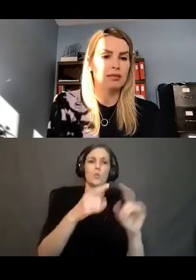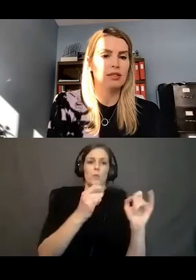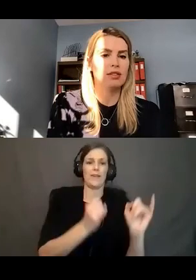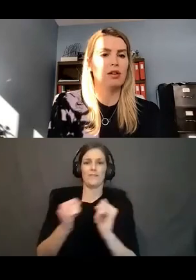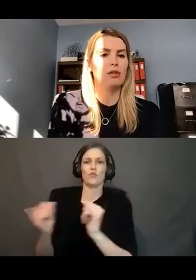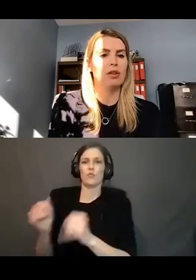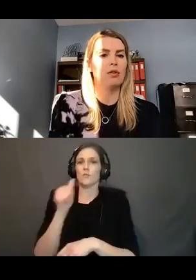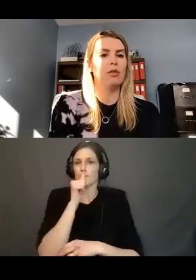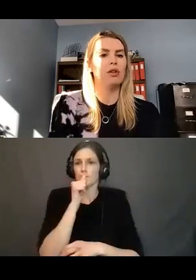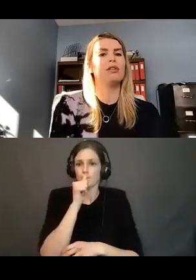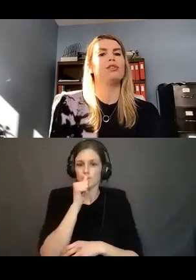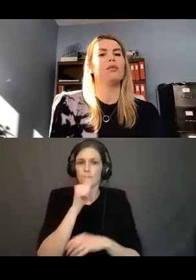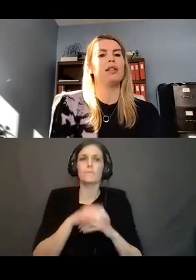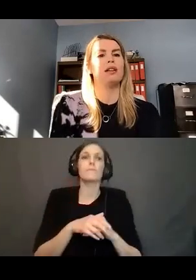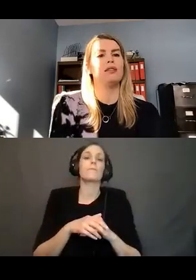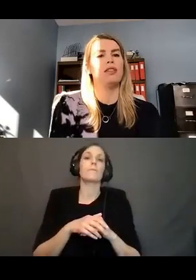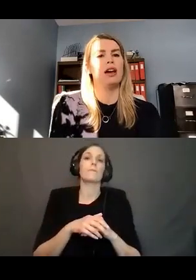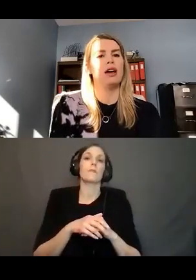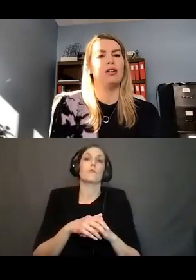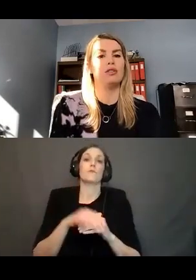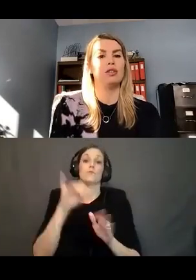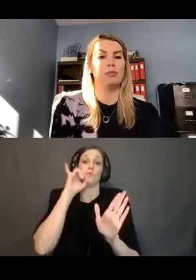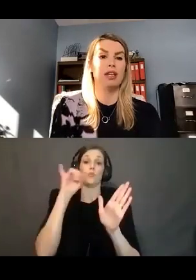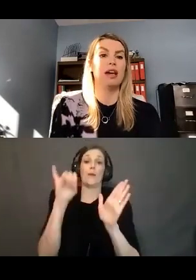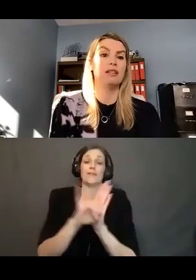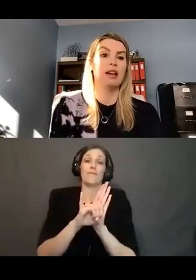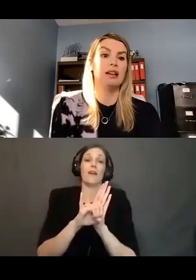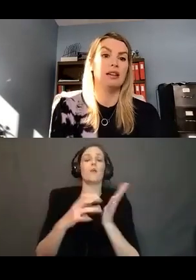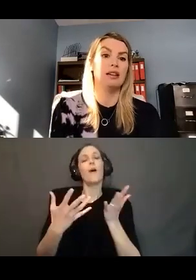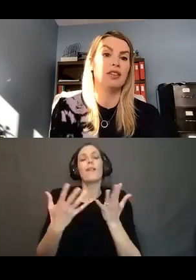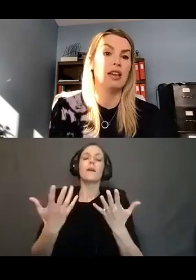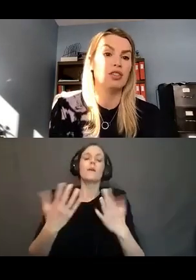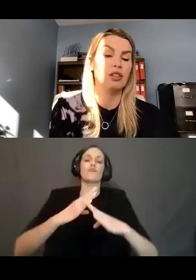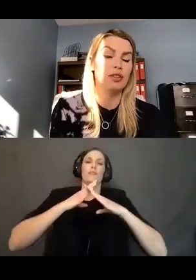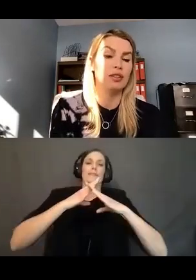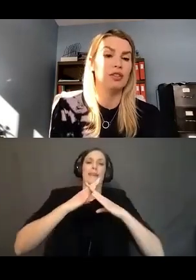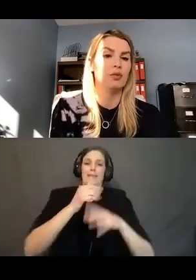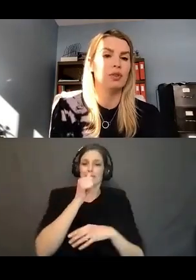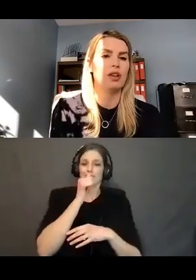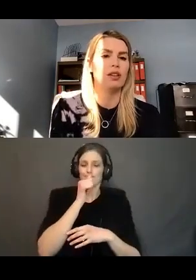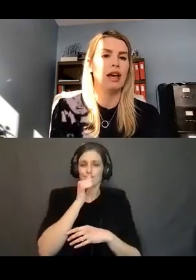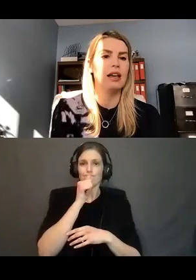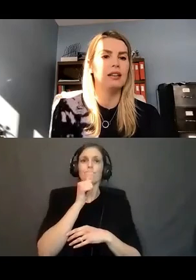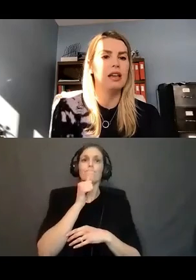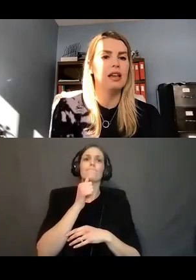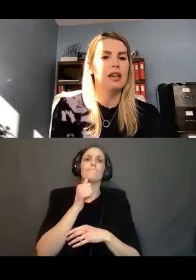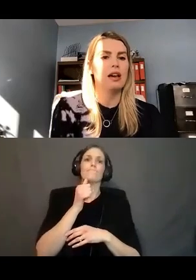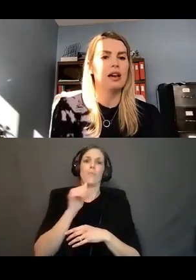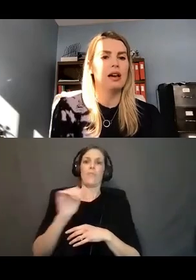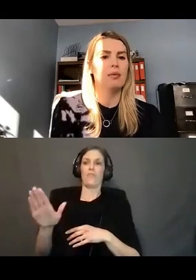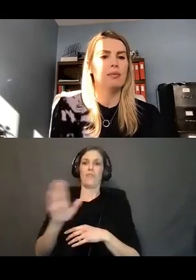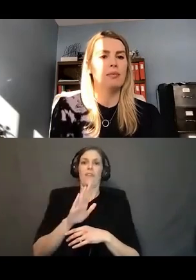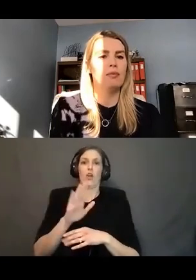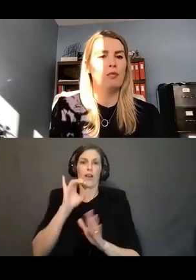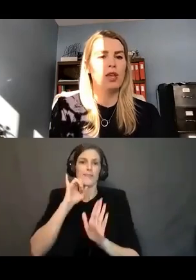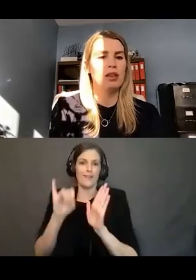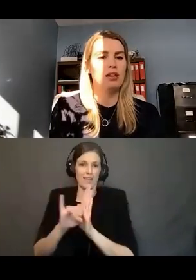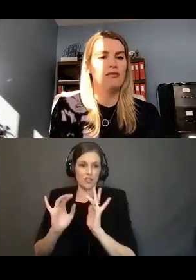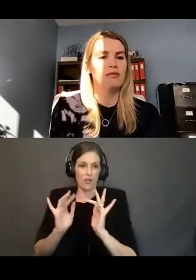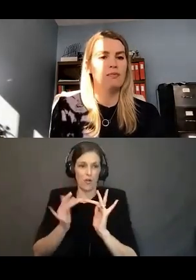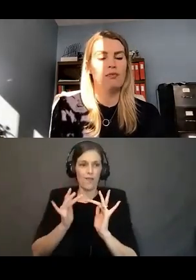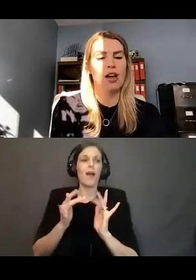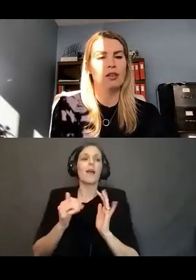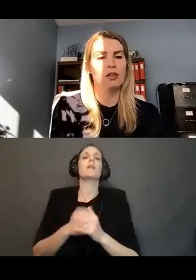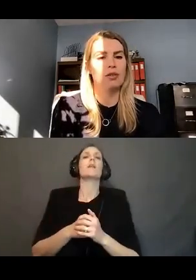anonymity. So in order to identify or to protect identification of individuals online,